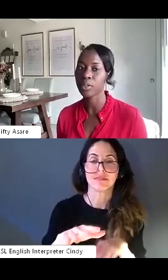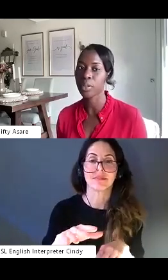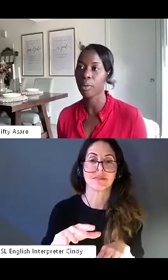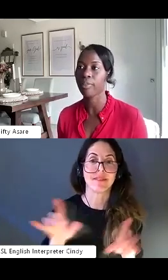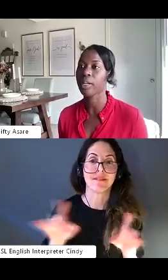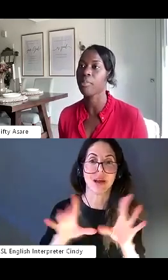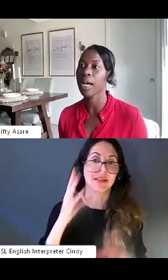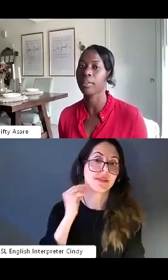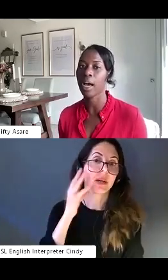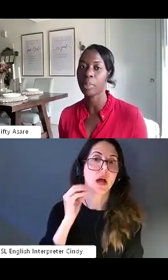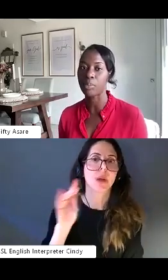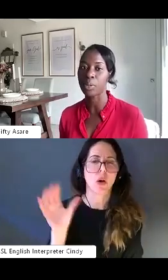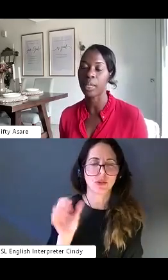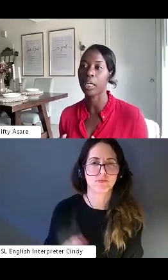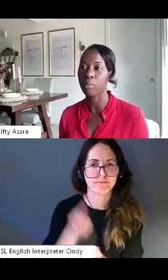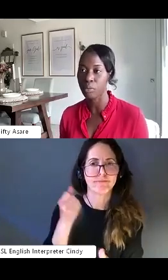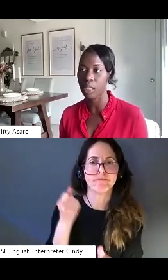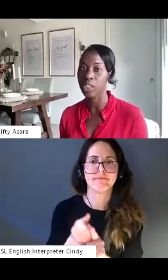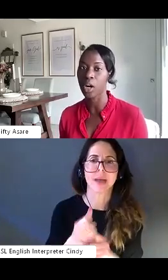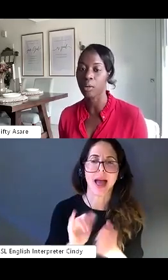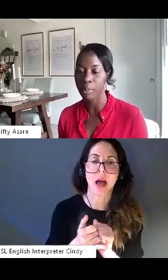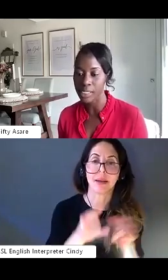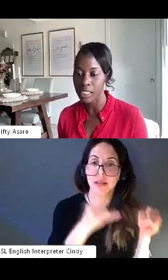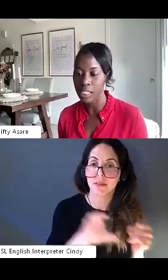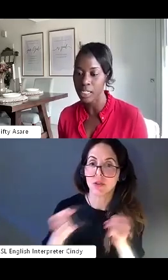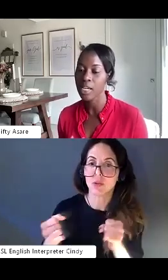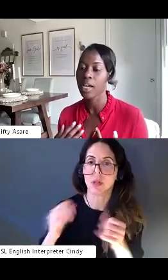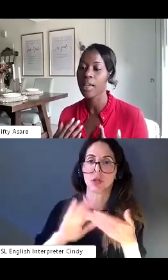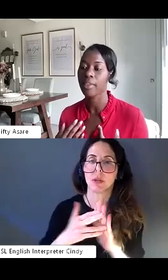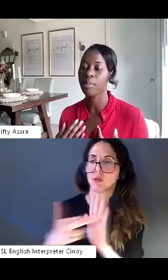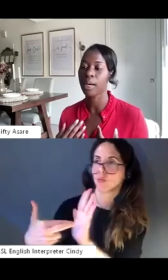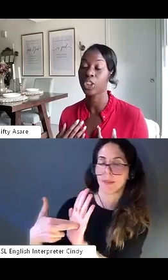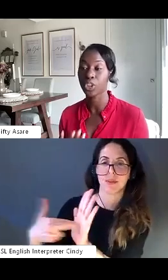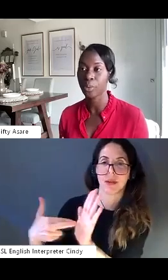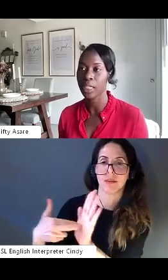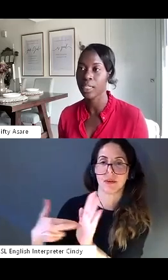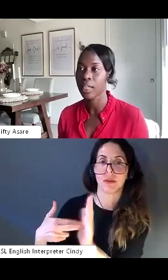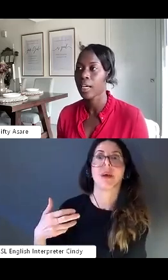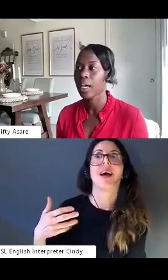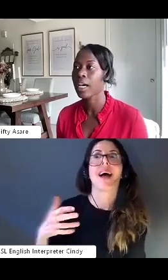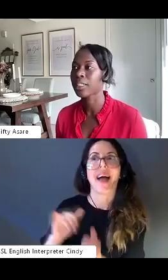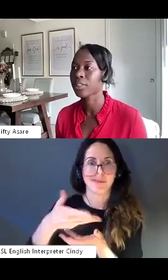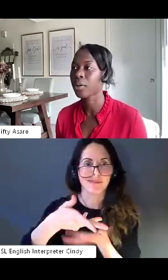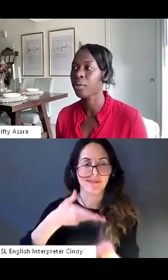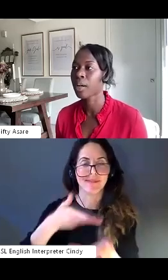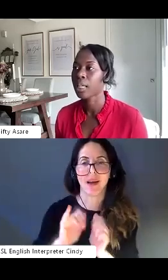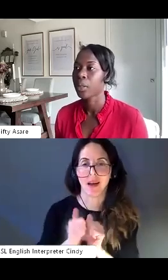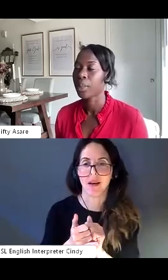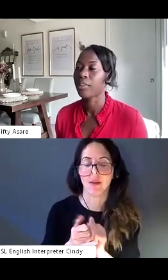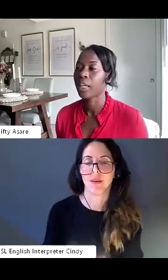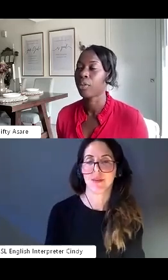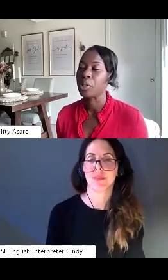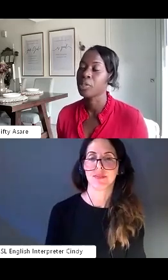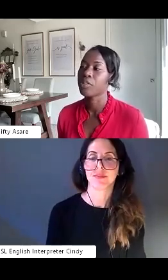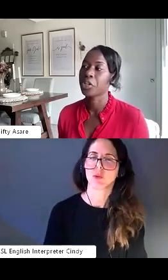but also the profound impact of how people in communities are represented and thereby treated. So